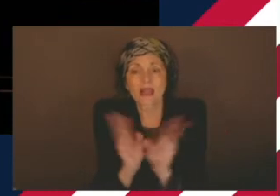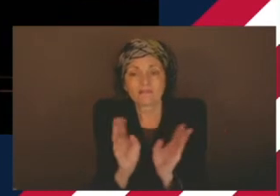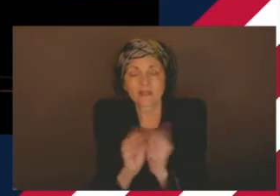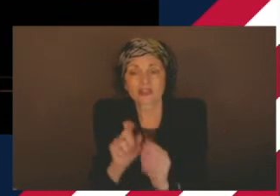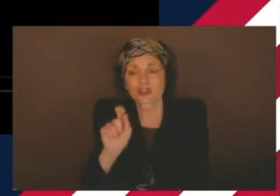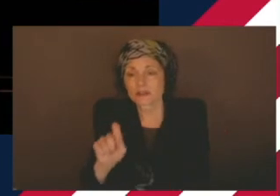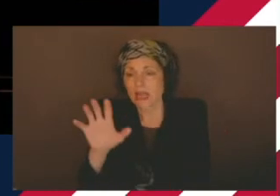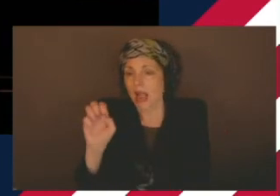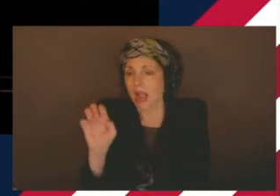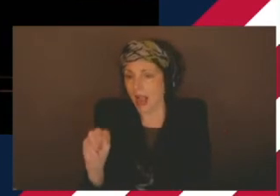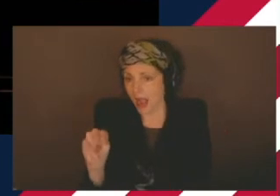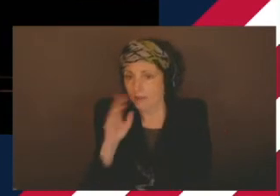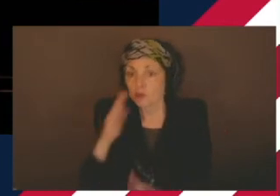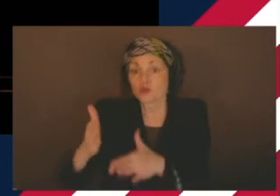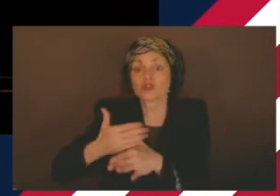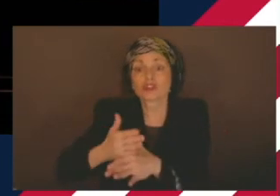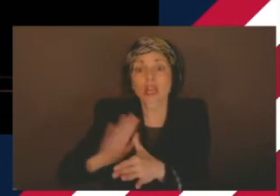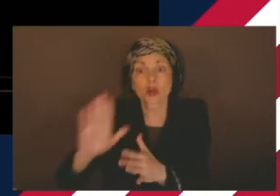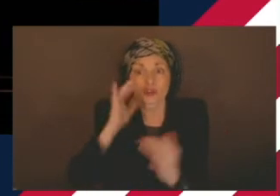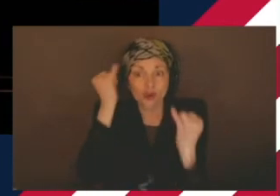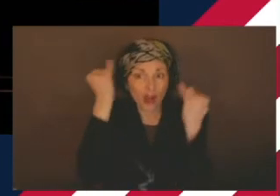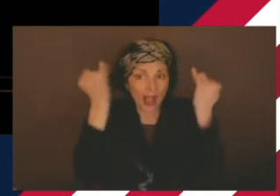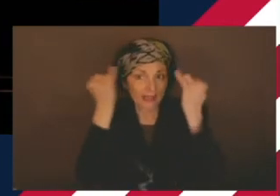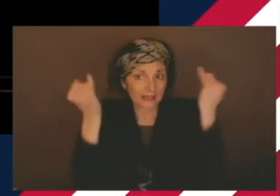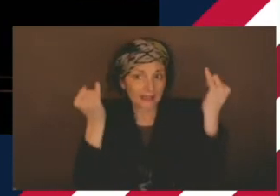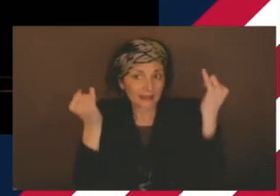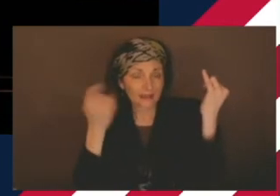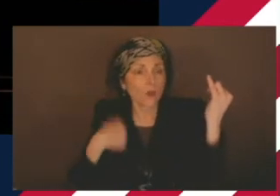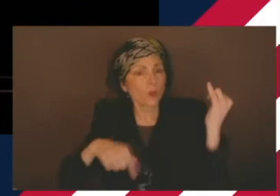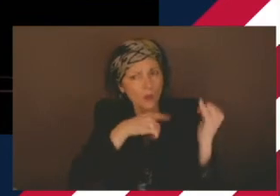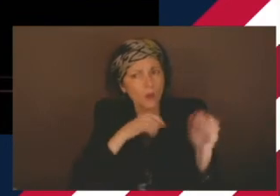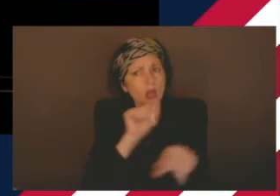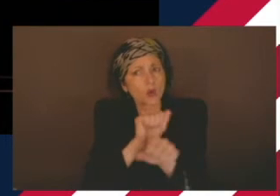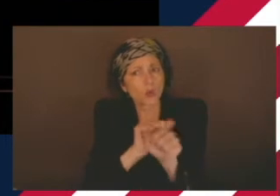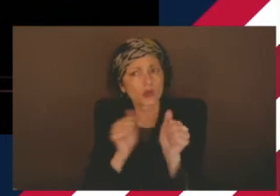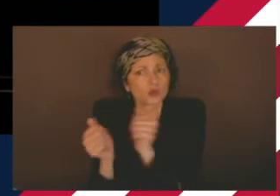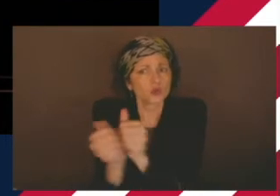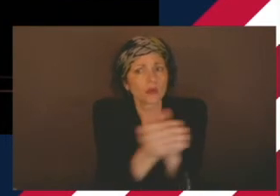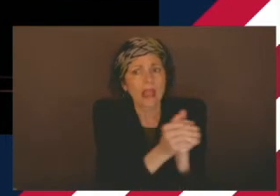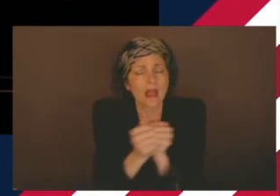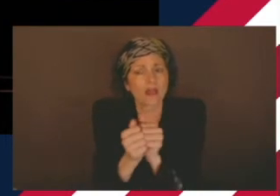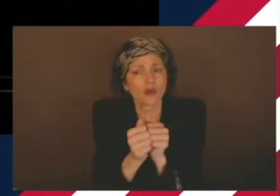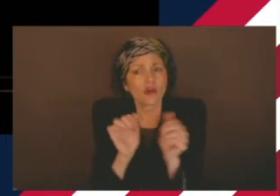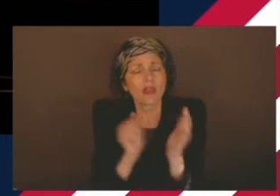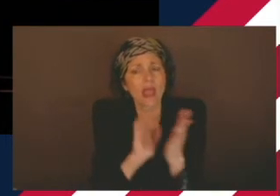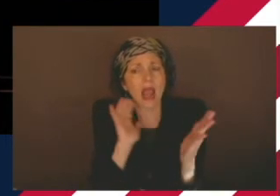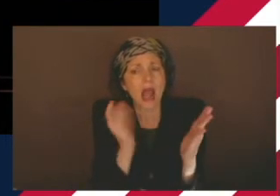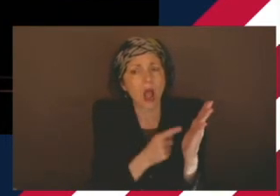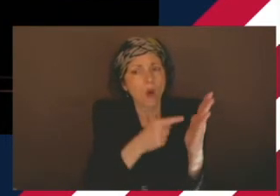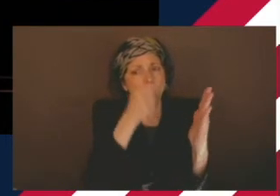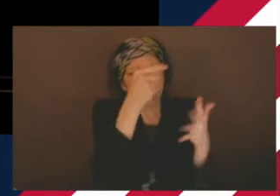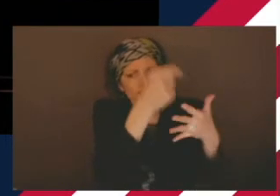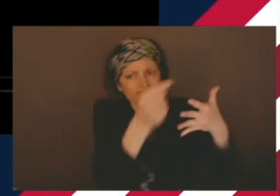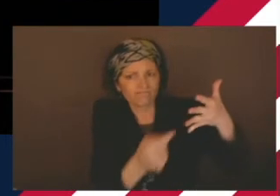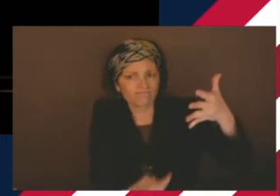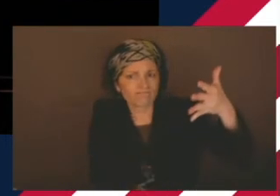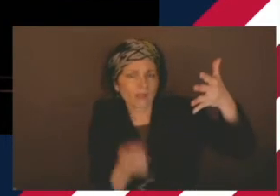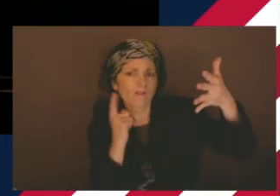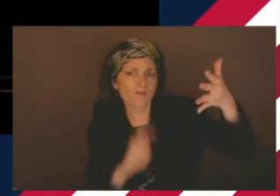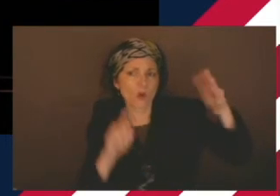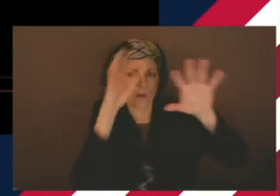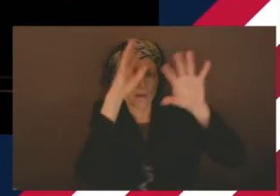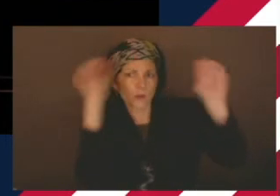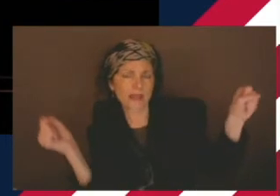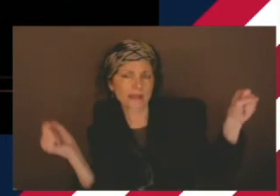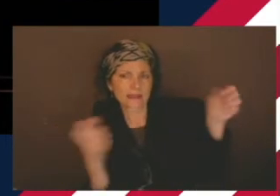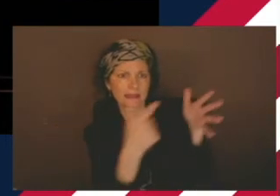that we are all committed to working together on a platform that reflects our shared and collective values and is a tool to elect